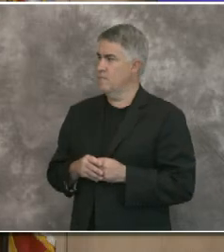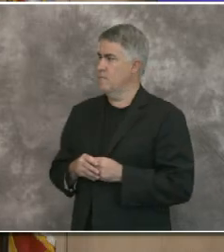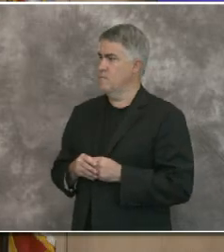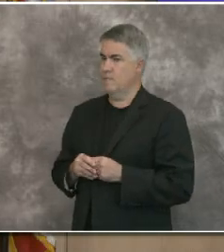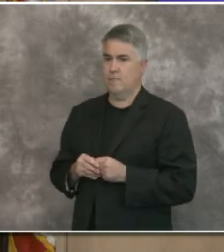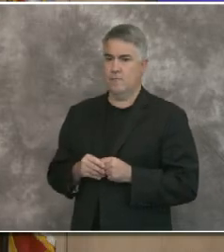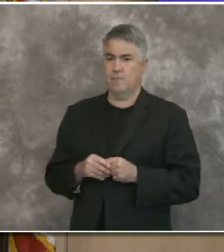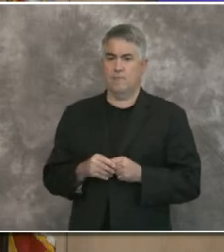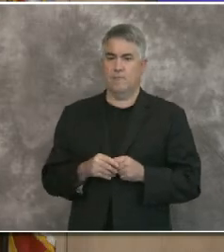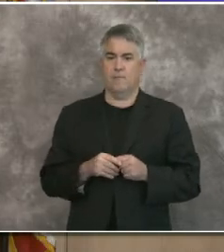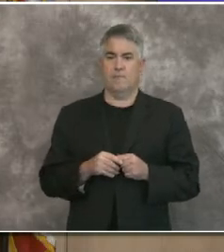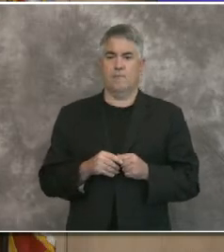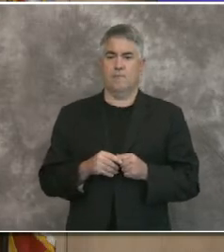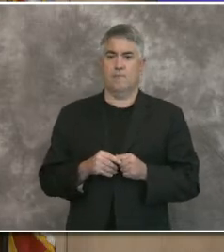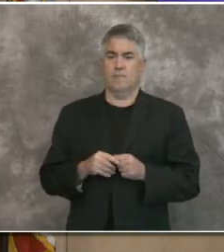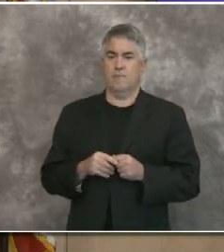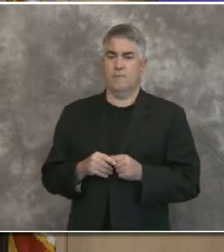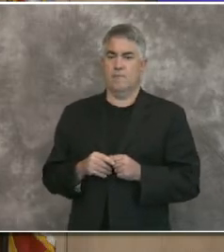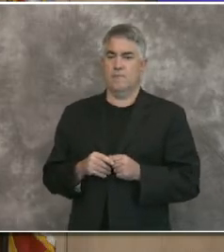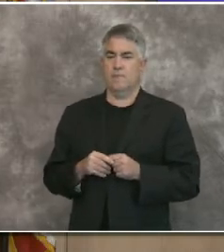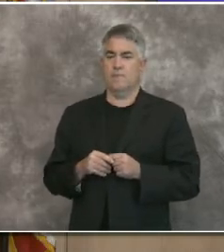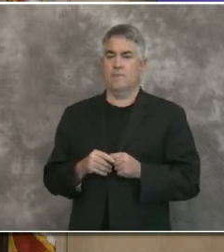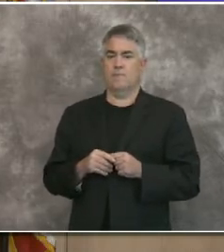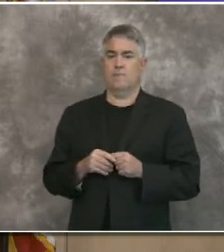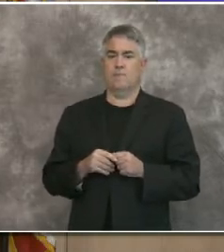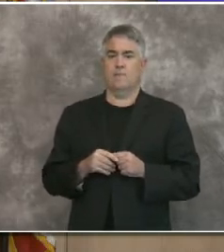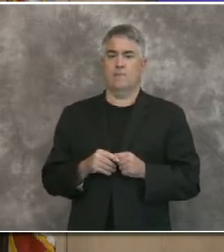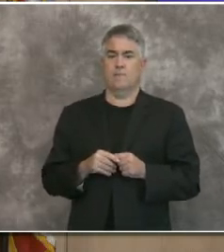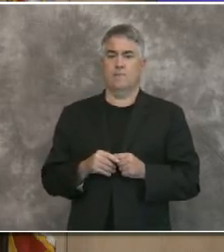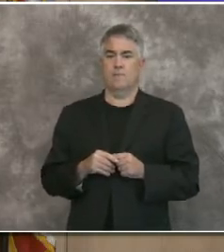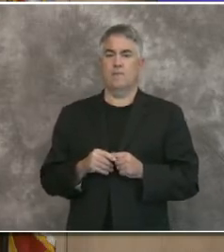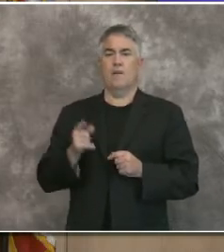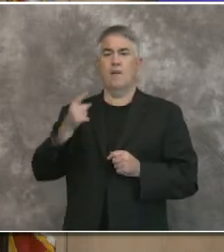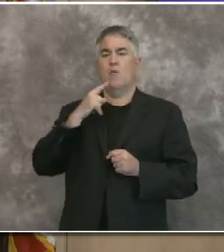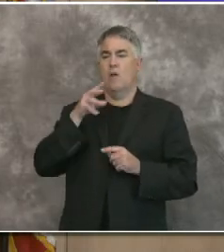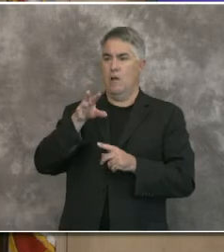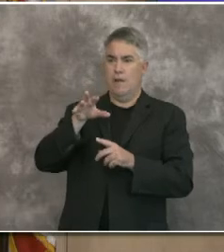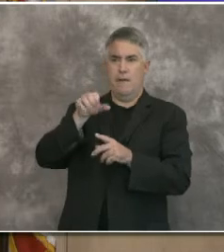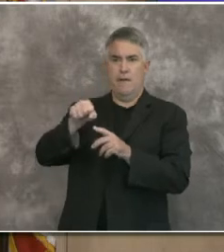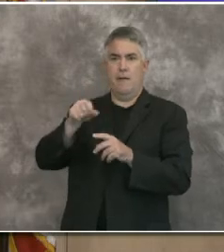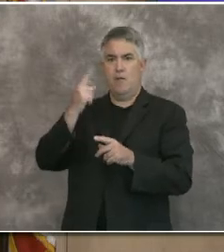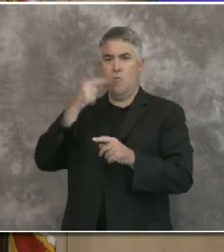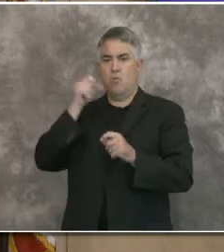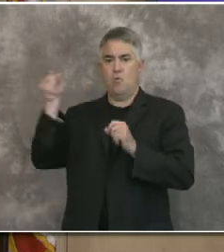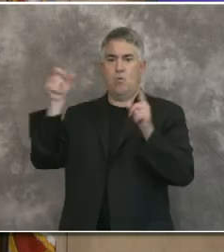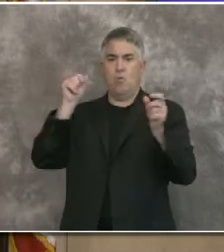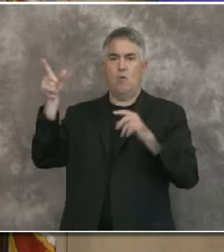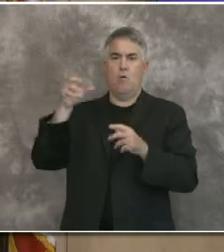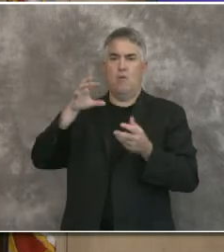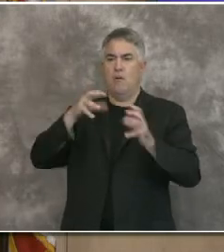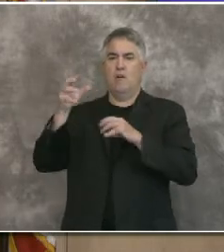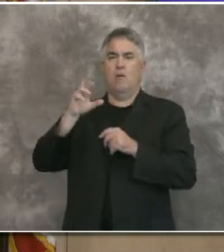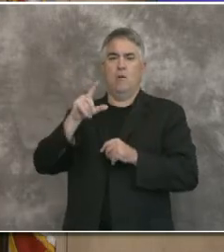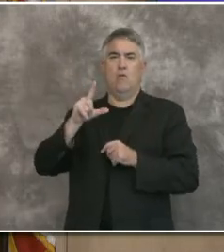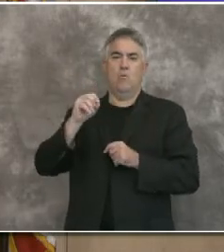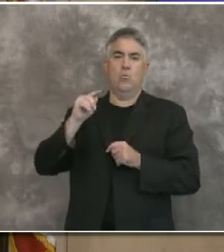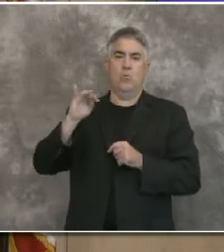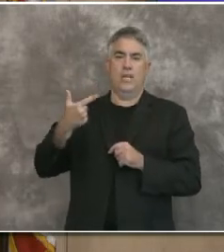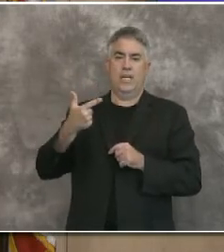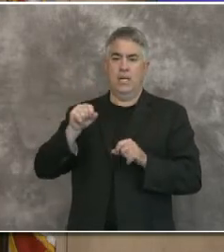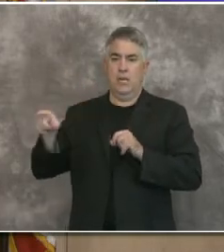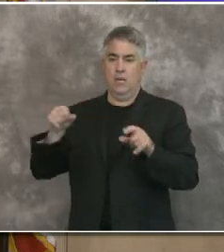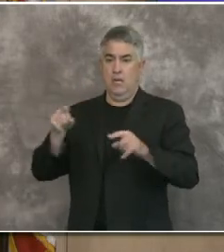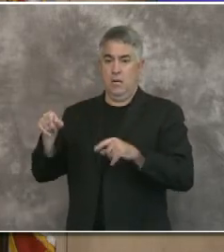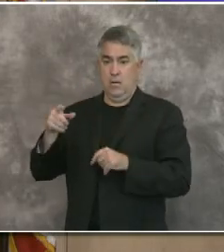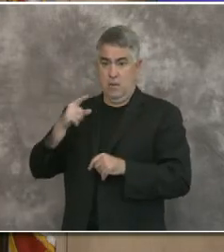were thrown by protesters, or allegedly thrown by protesters, like rocks at the police. It's still unclear whether that actually